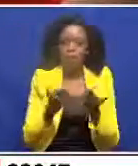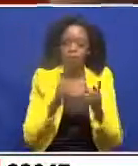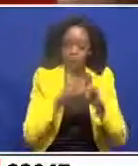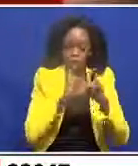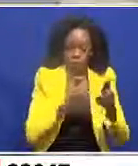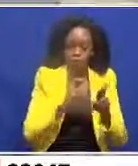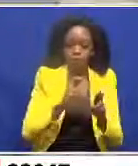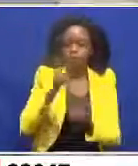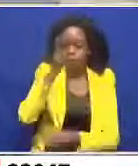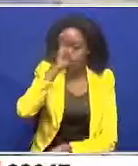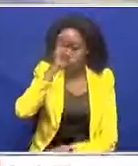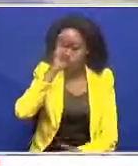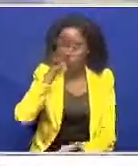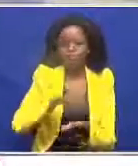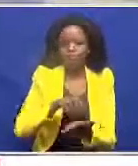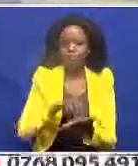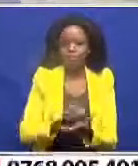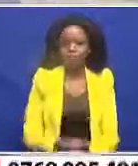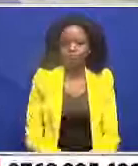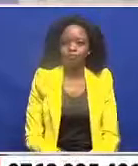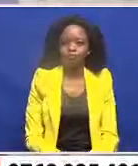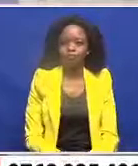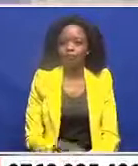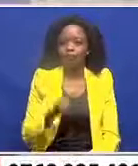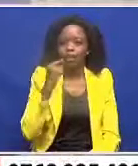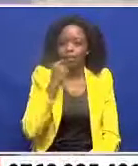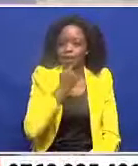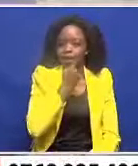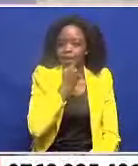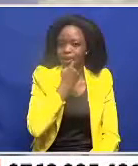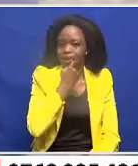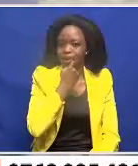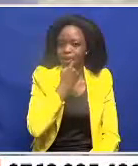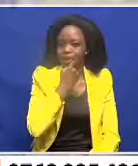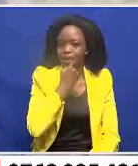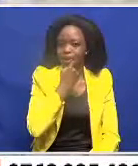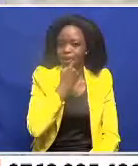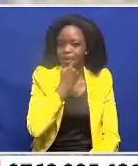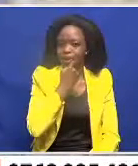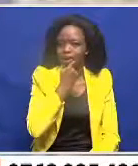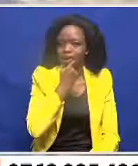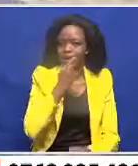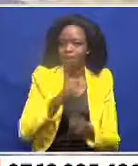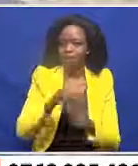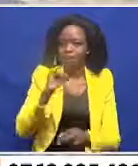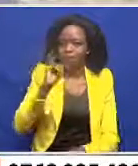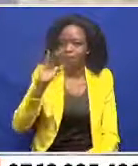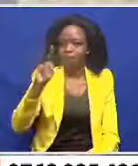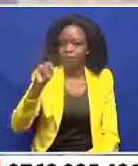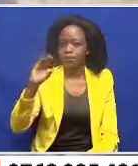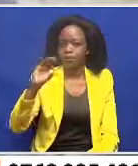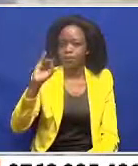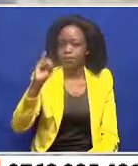the station. Kuna zile meno za chini zinaitwa incisors.